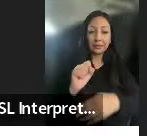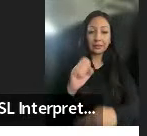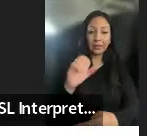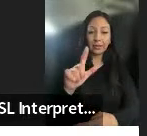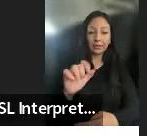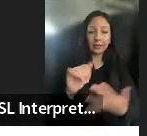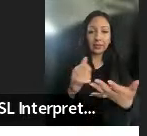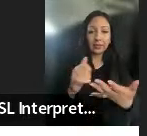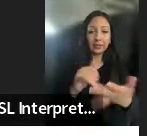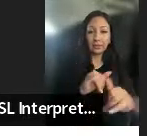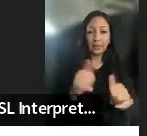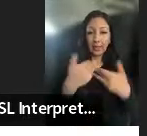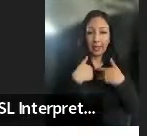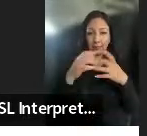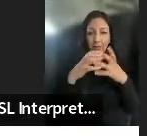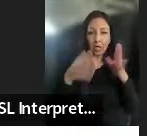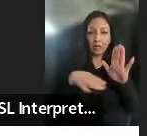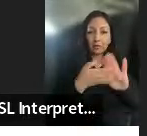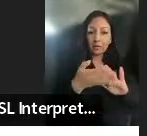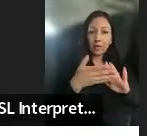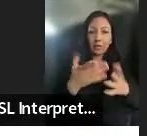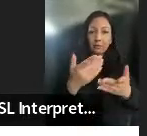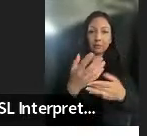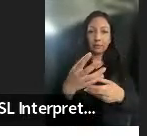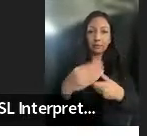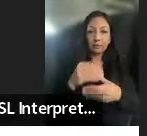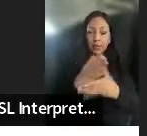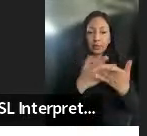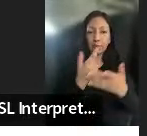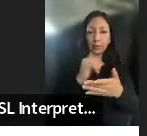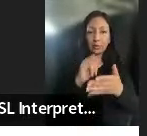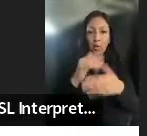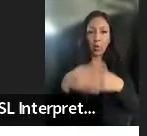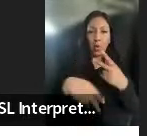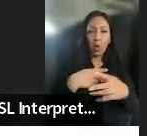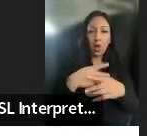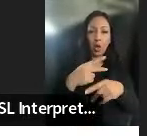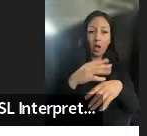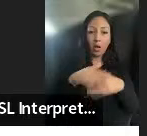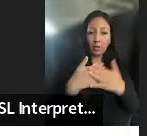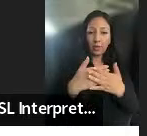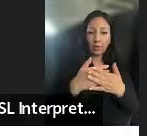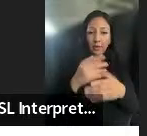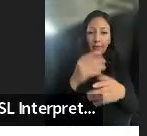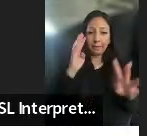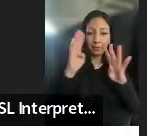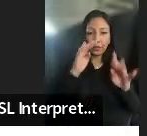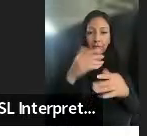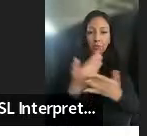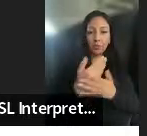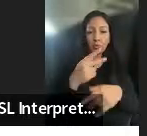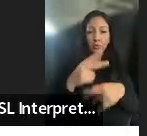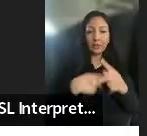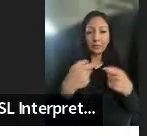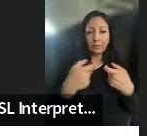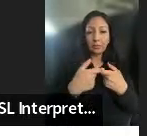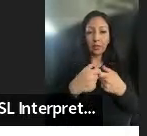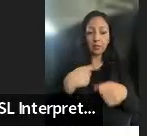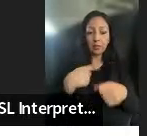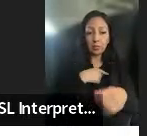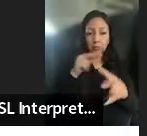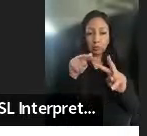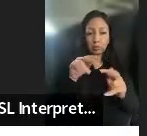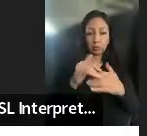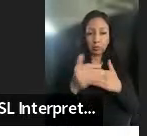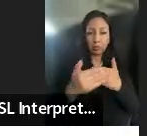There's also a lot of development, partly because of all the innovation in the vehicular sector, in new types of batteries, and we're following that closely. Very interested to